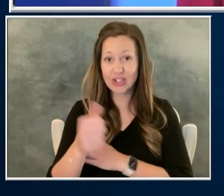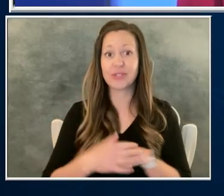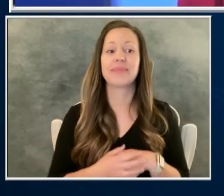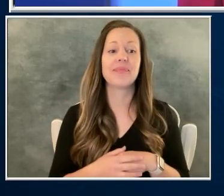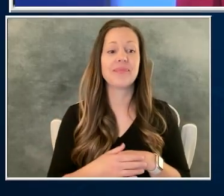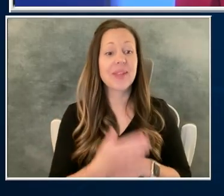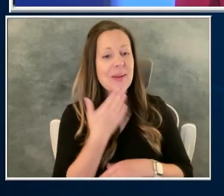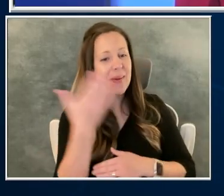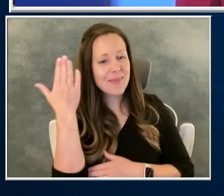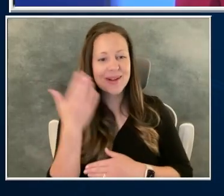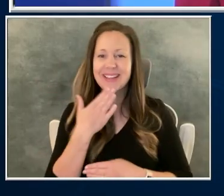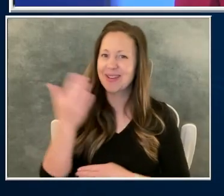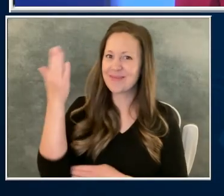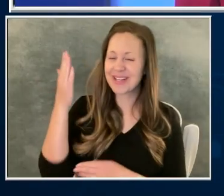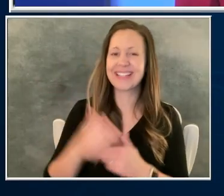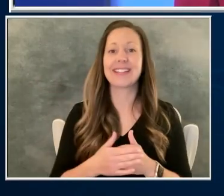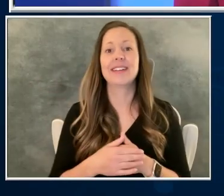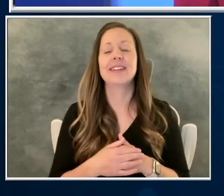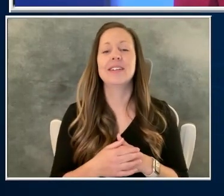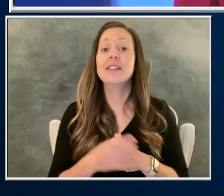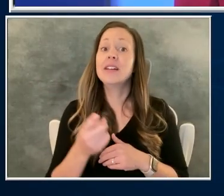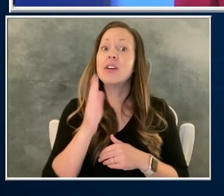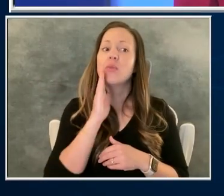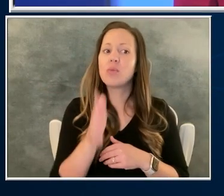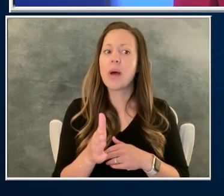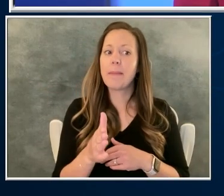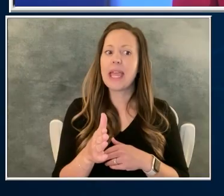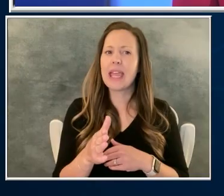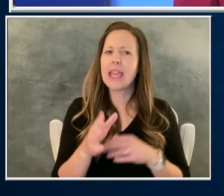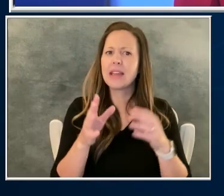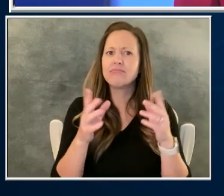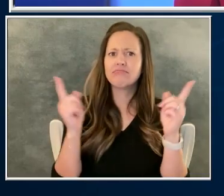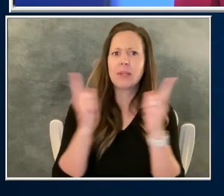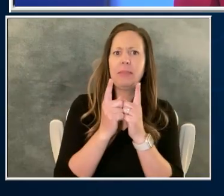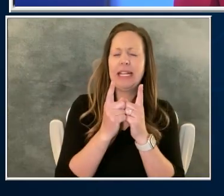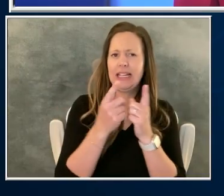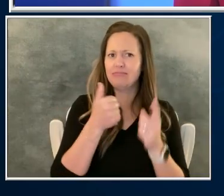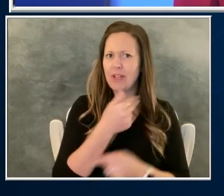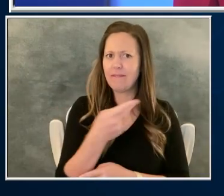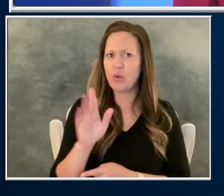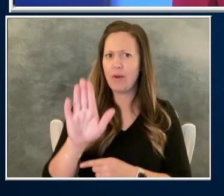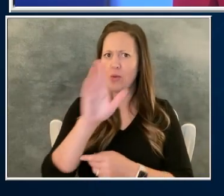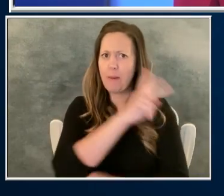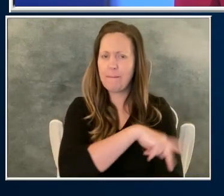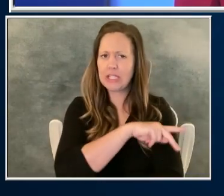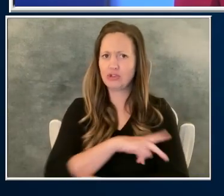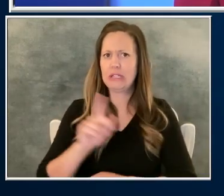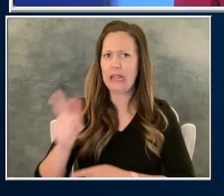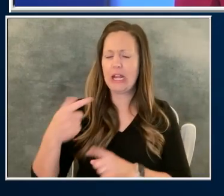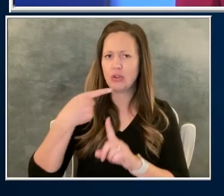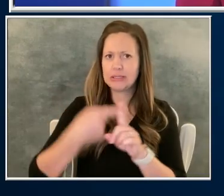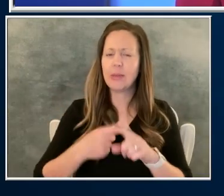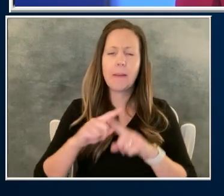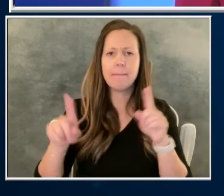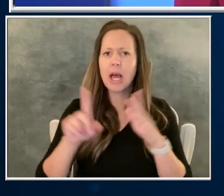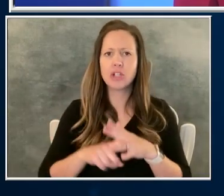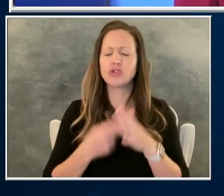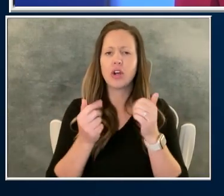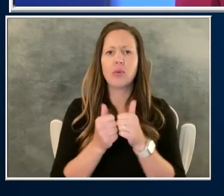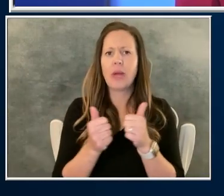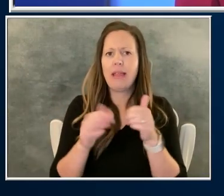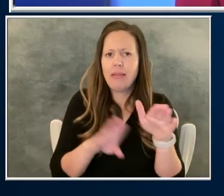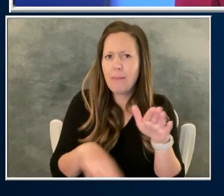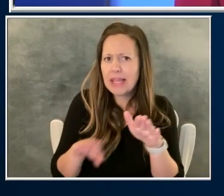Yes, good to have you. Okay, so we're going to be meeting a couple of your patients later on this month. But start us off with the basics. What is